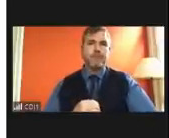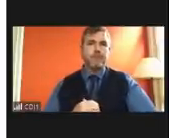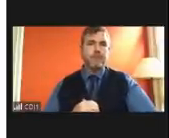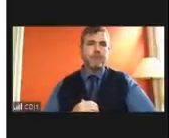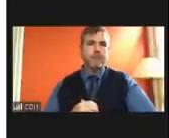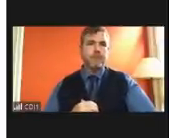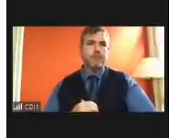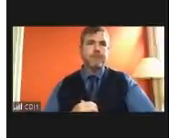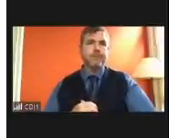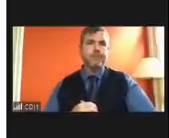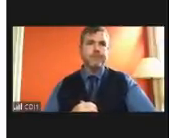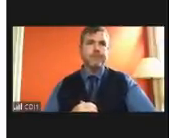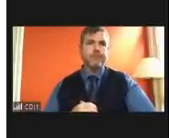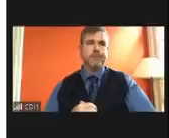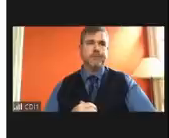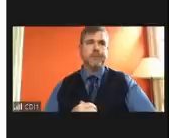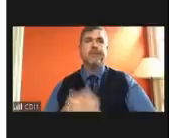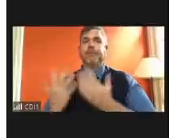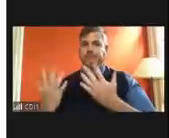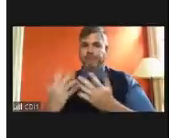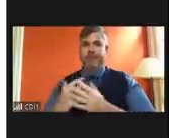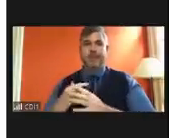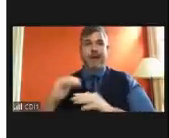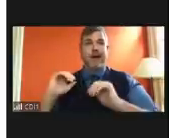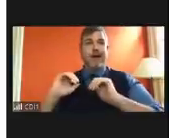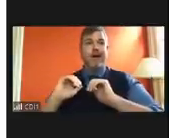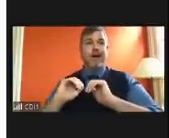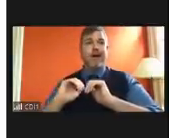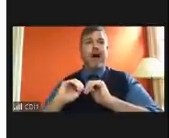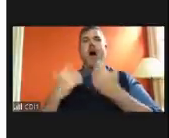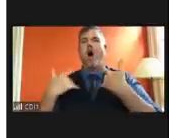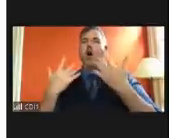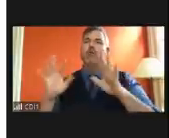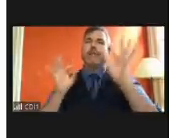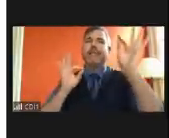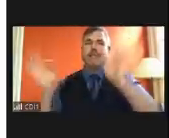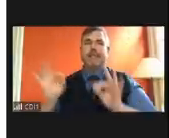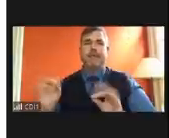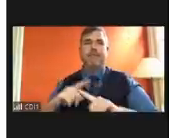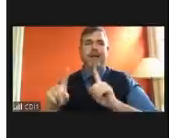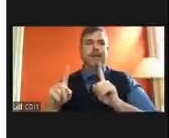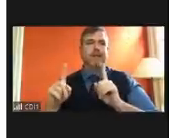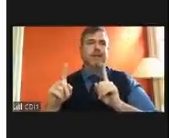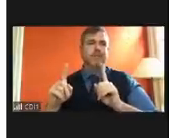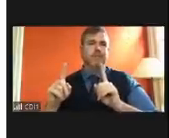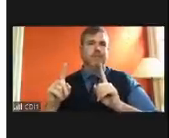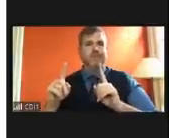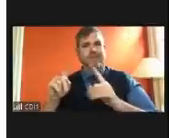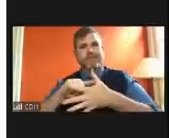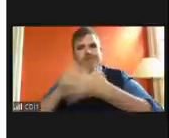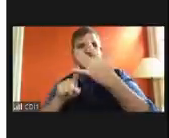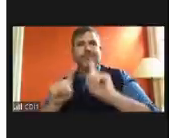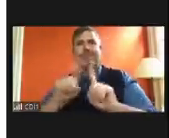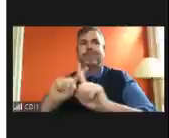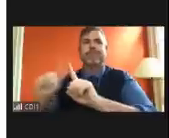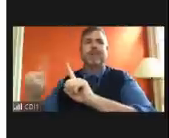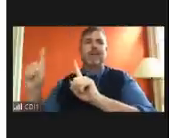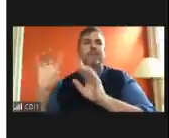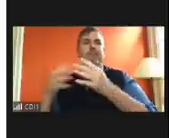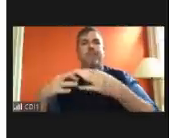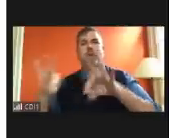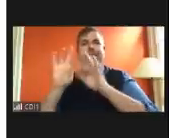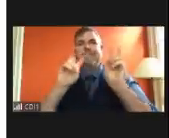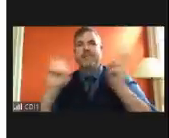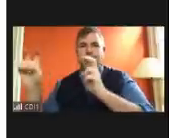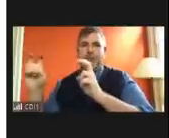So these are ways to, I've gone through some obviously really important issues and themes for us and there's a